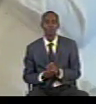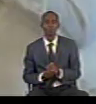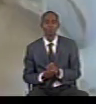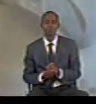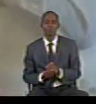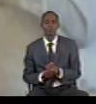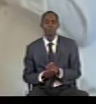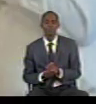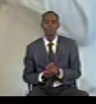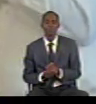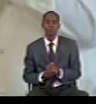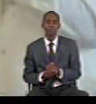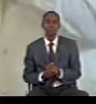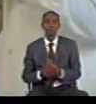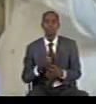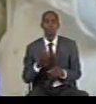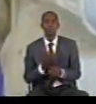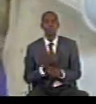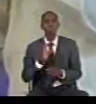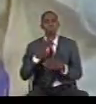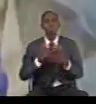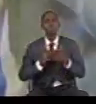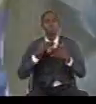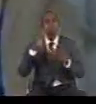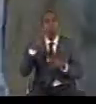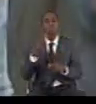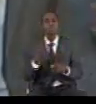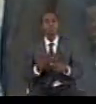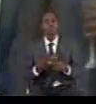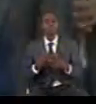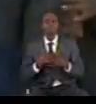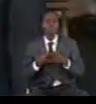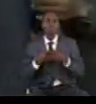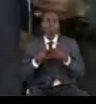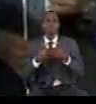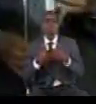Just breathe your name upon me.